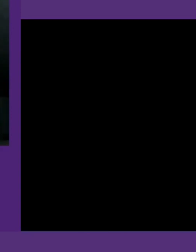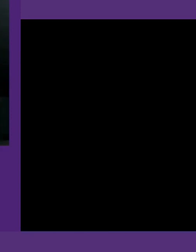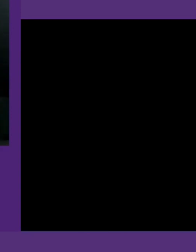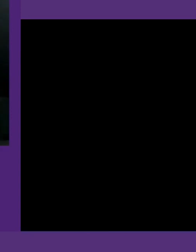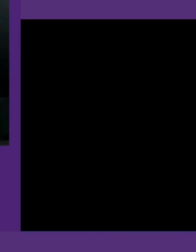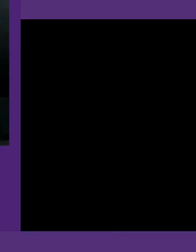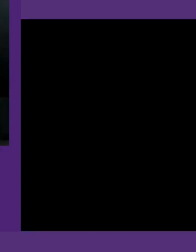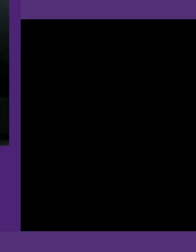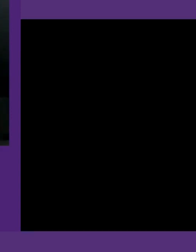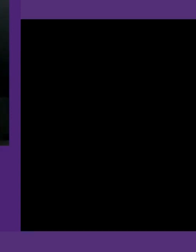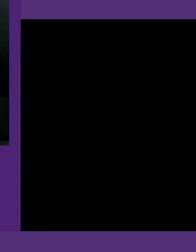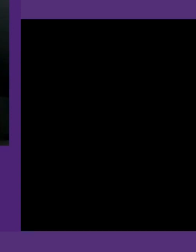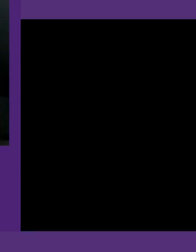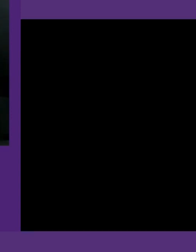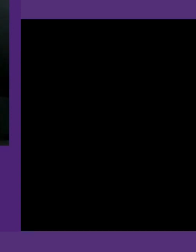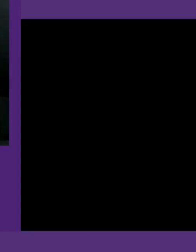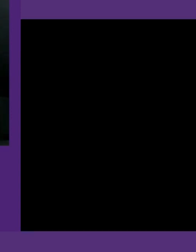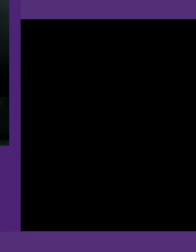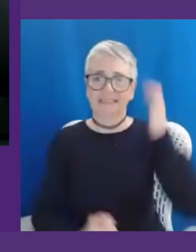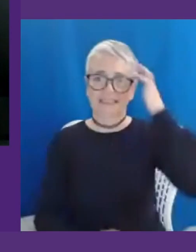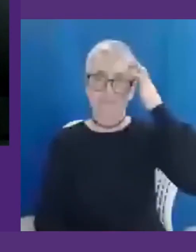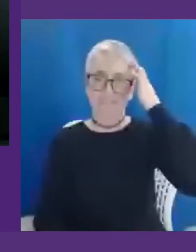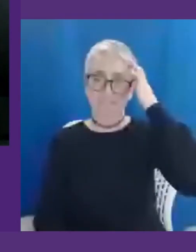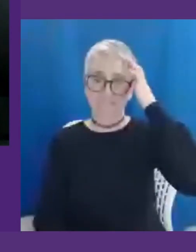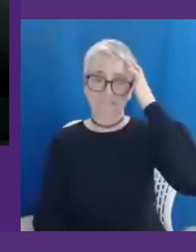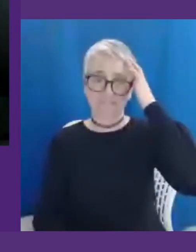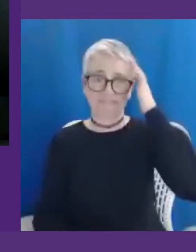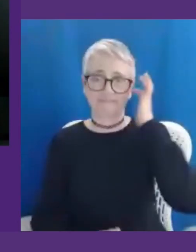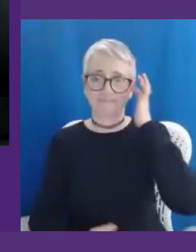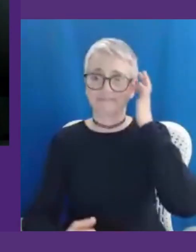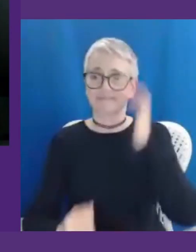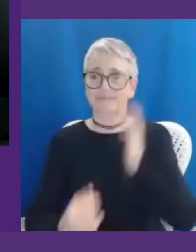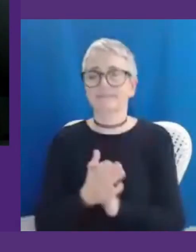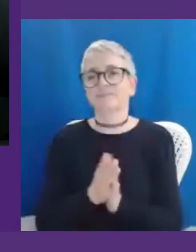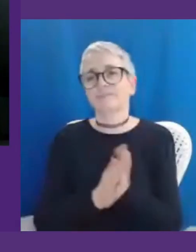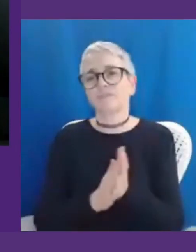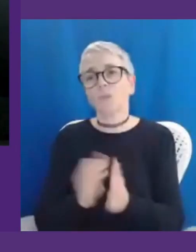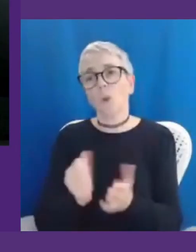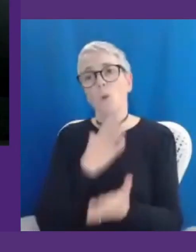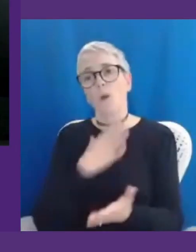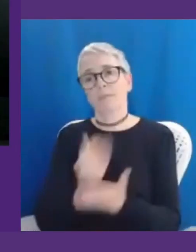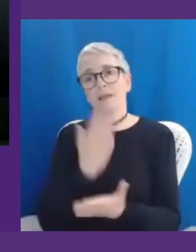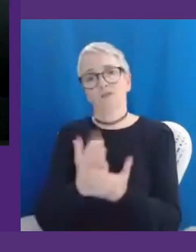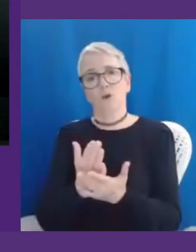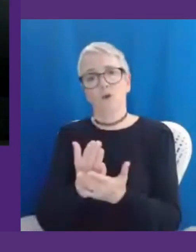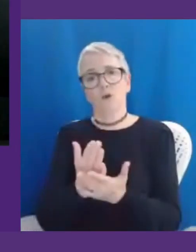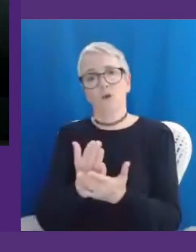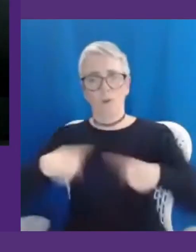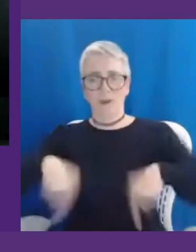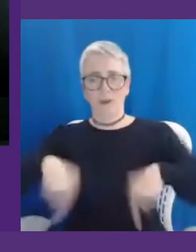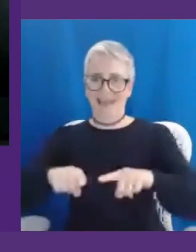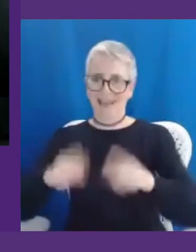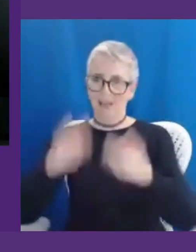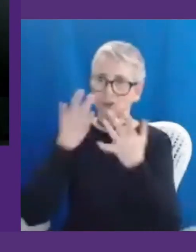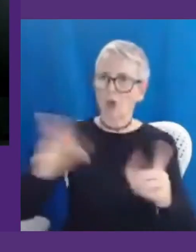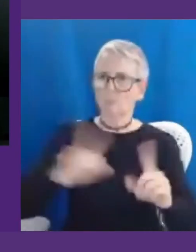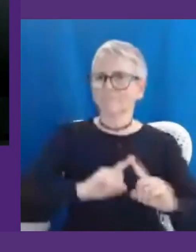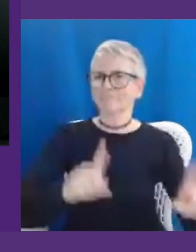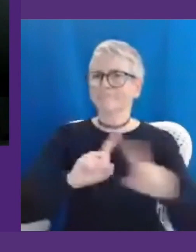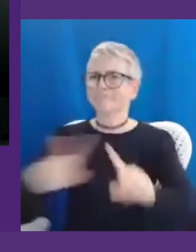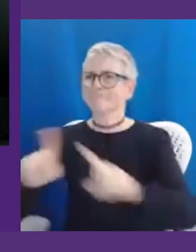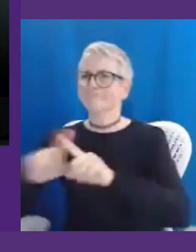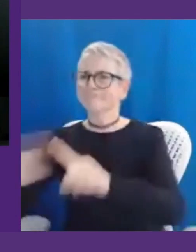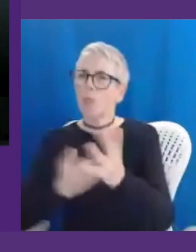and of course, The Last Leg. We want to make sure that we're showcasing different types of disability portrayal and that it's being done